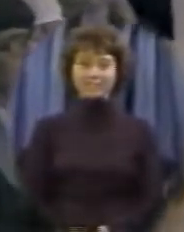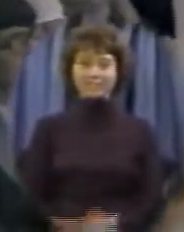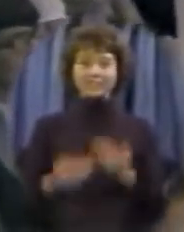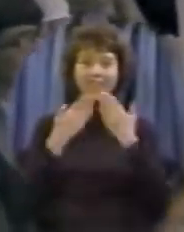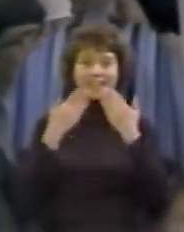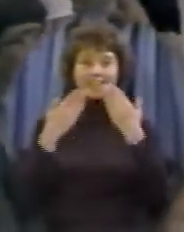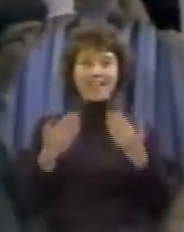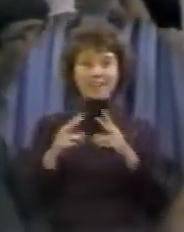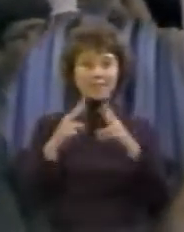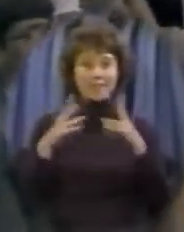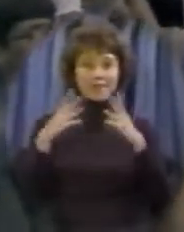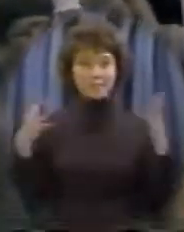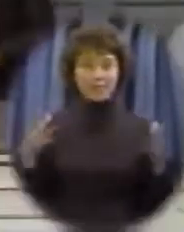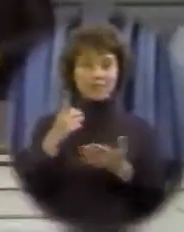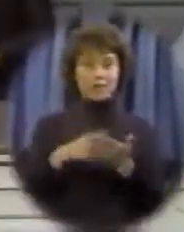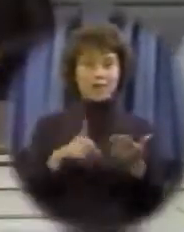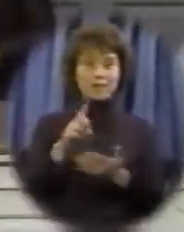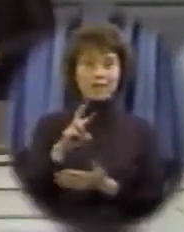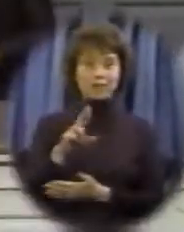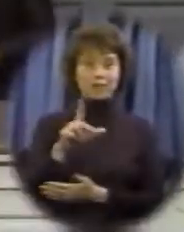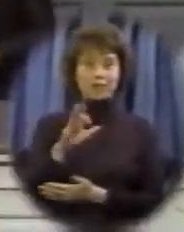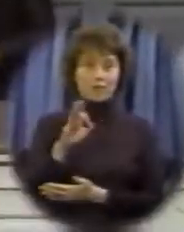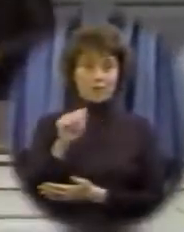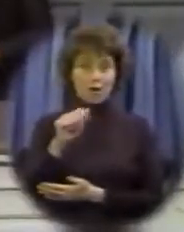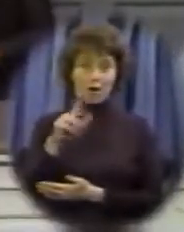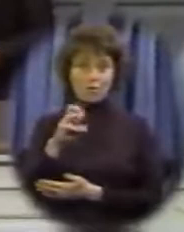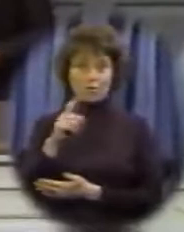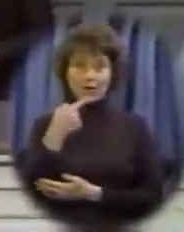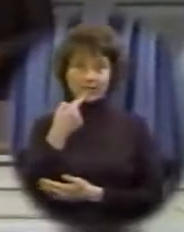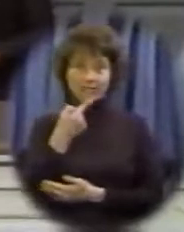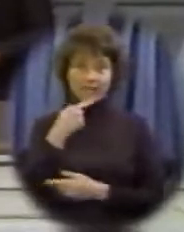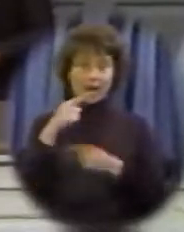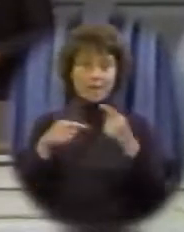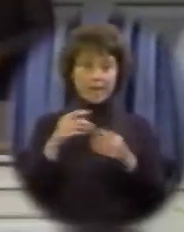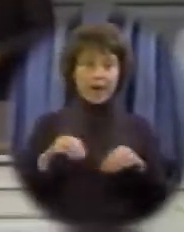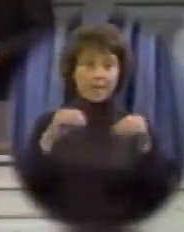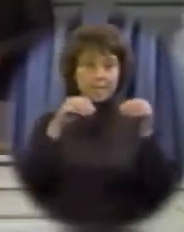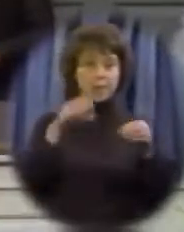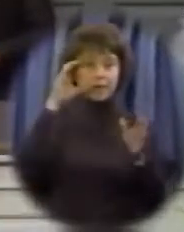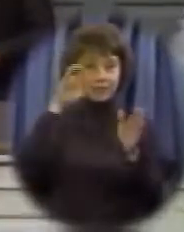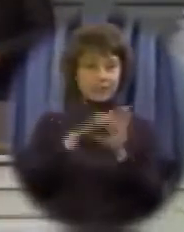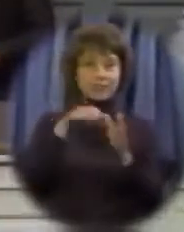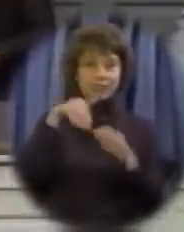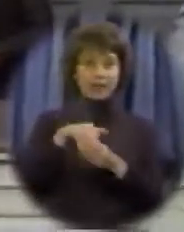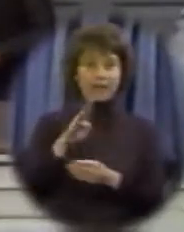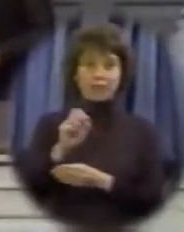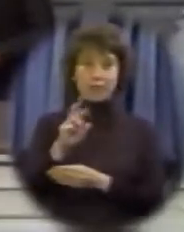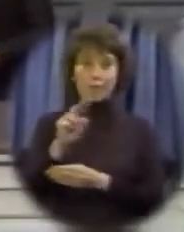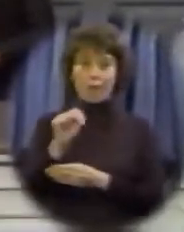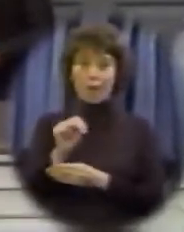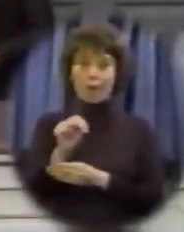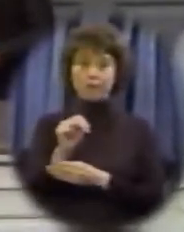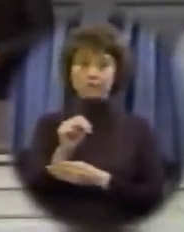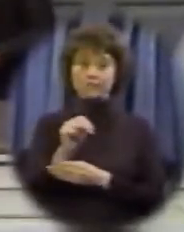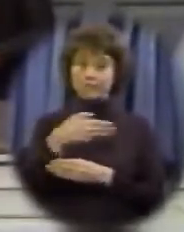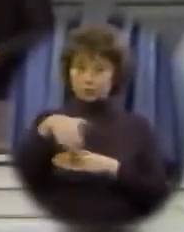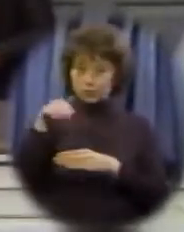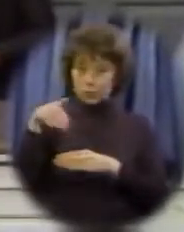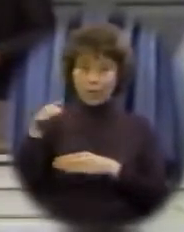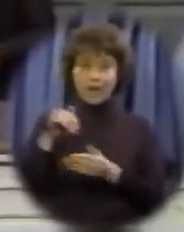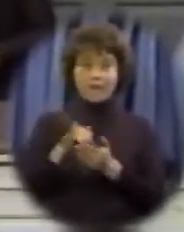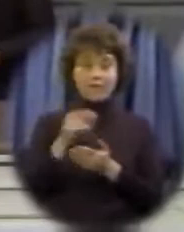Thank you. Thank you very much. And what Dr. Falwell told you about putting his picture in the corn crib to keep the rats out, that'll work. Because a man